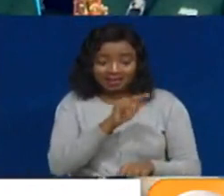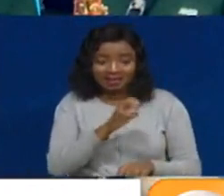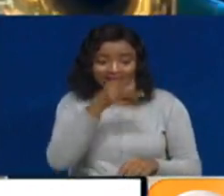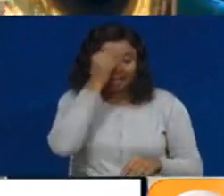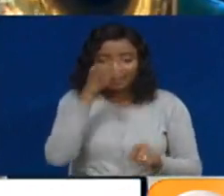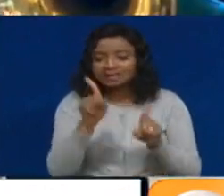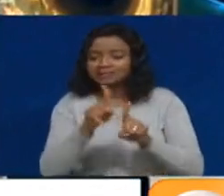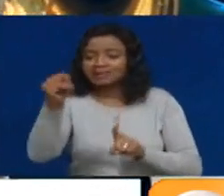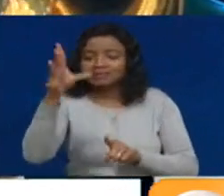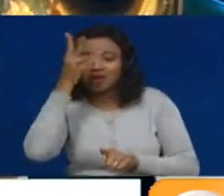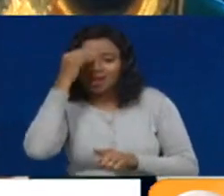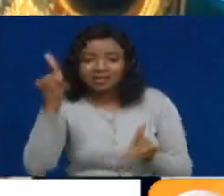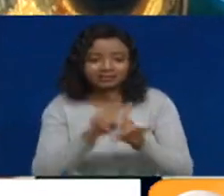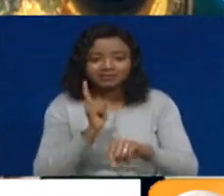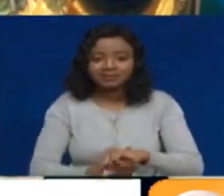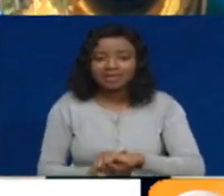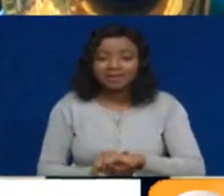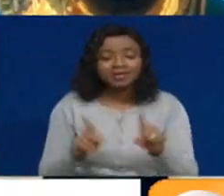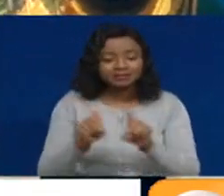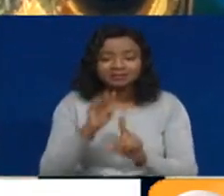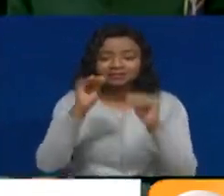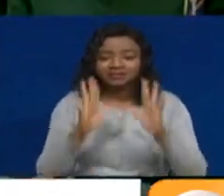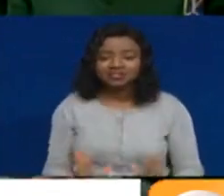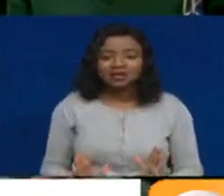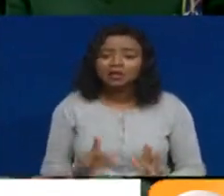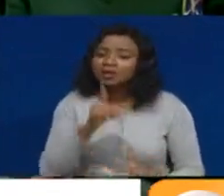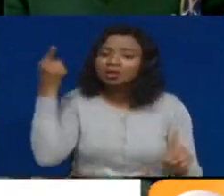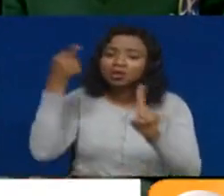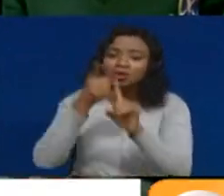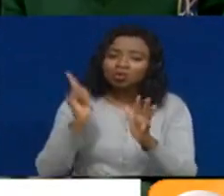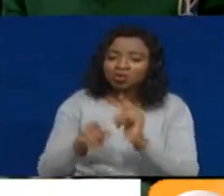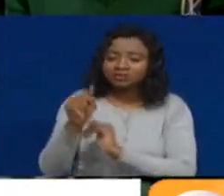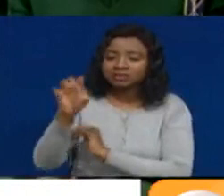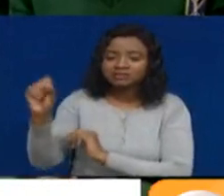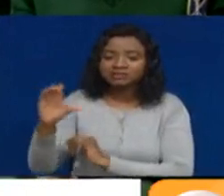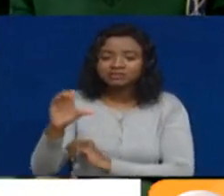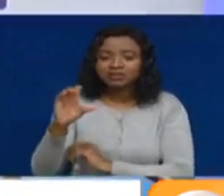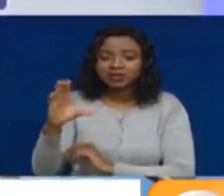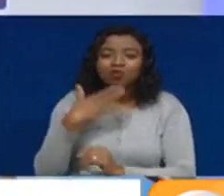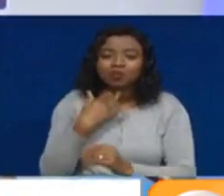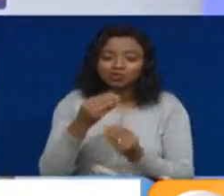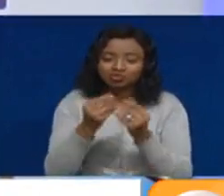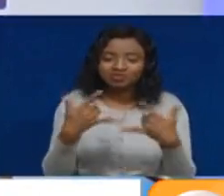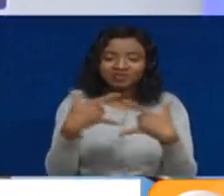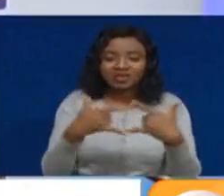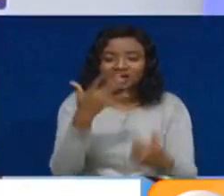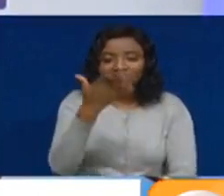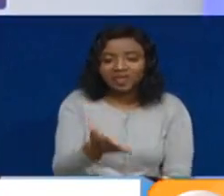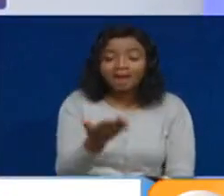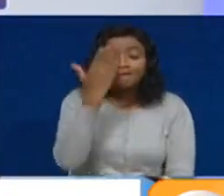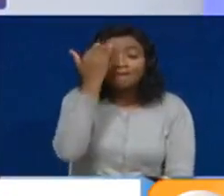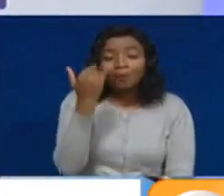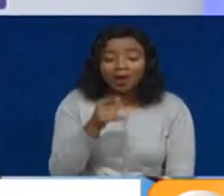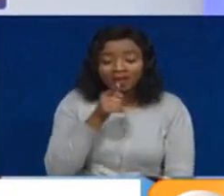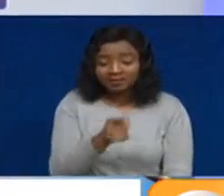This is the new development by the Teacher Service Commission that aims at bridging the education gap in the country. Lesson live streaming will